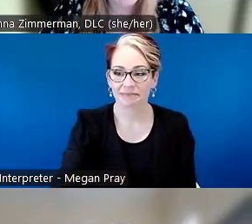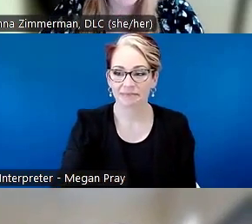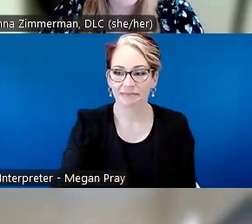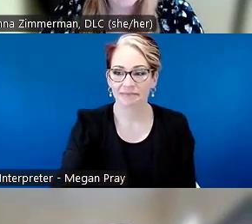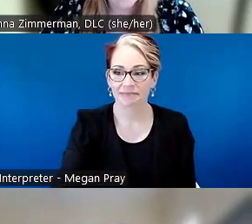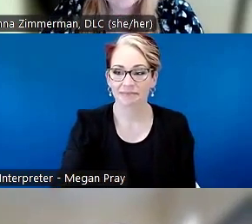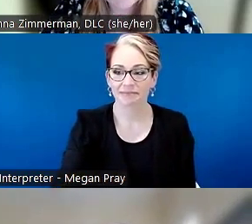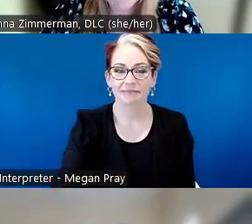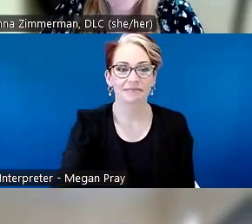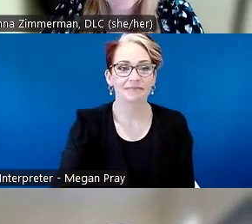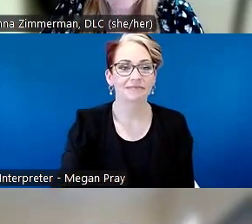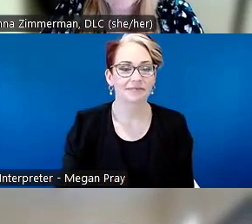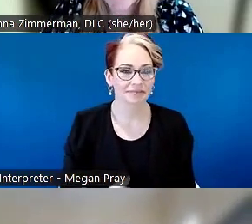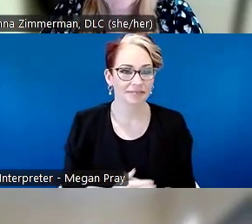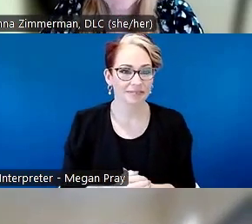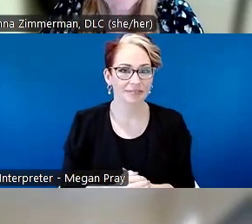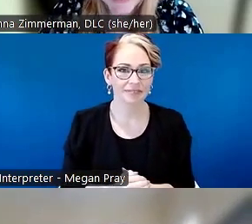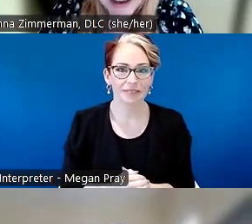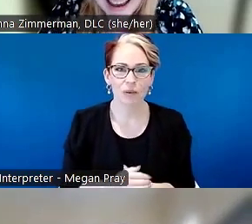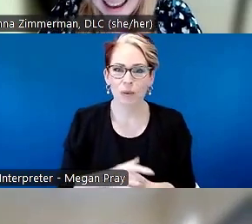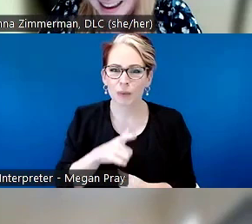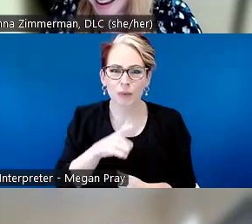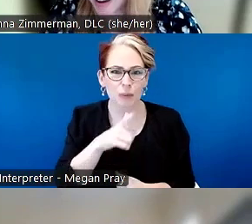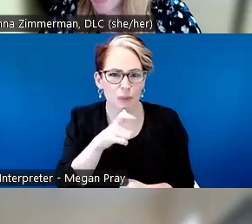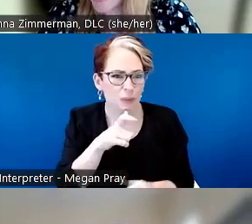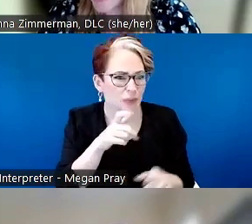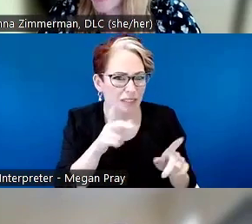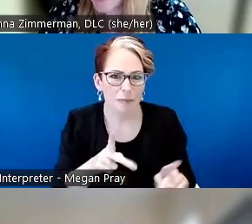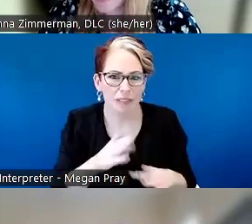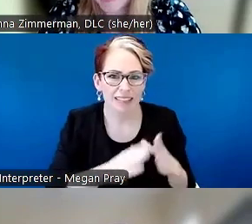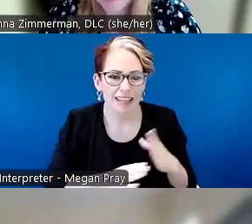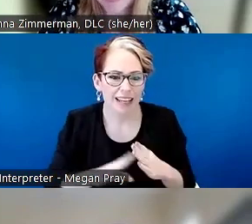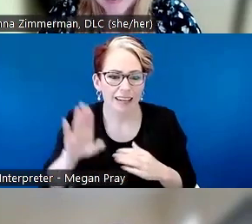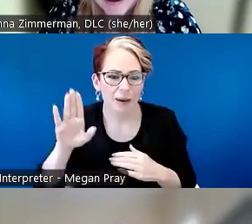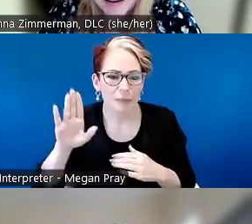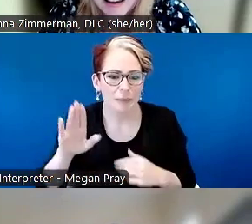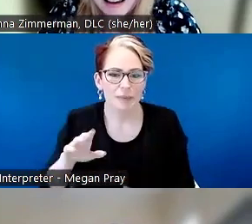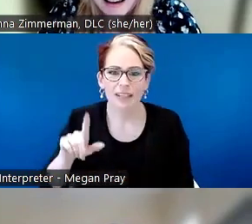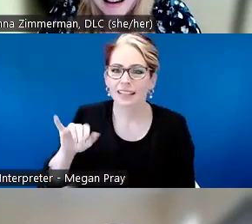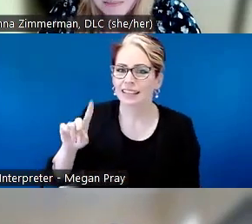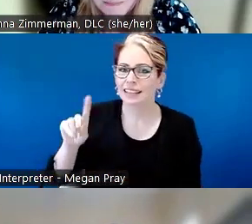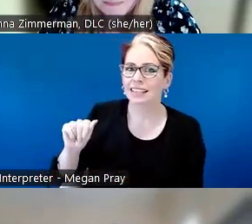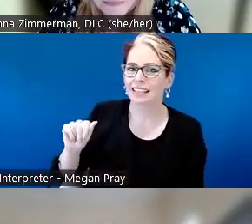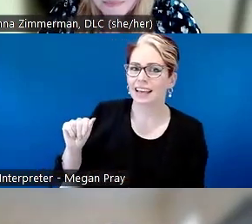sorry. Who is the person that has their hand raised? Linda L.